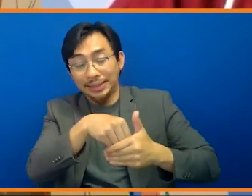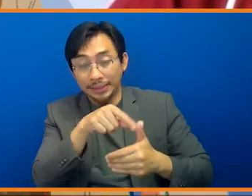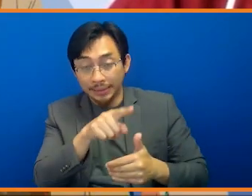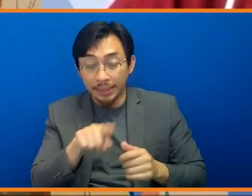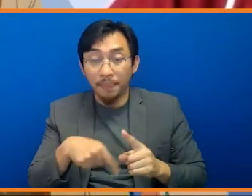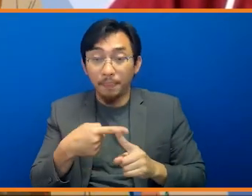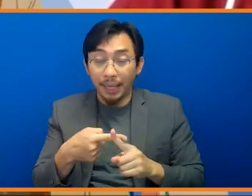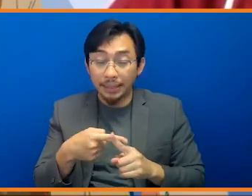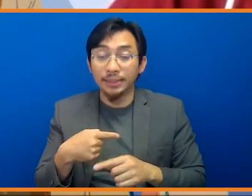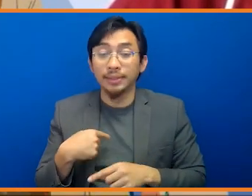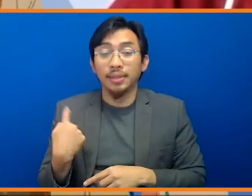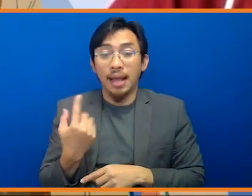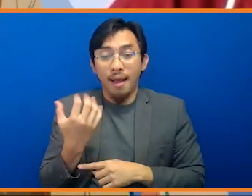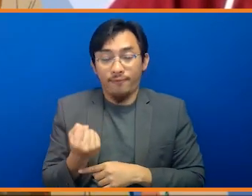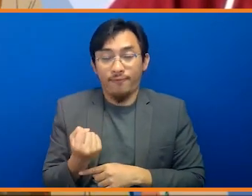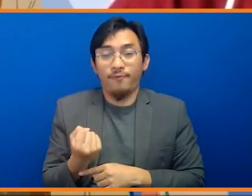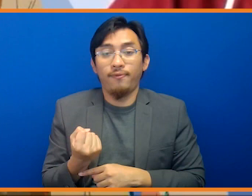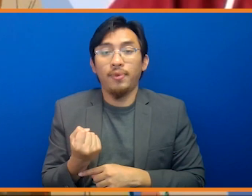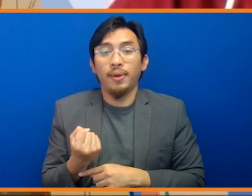have